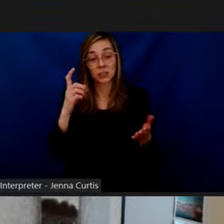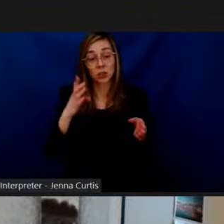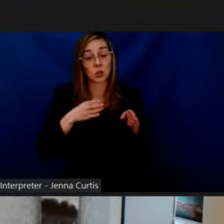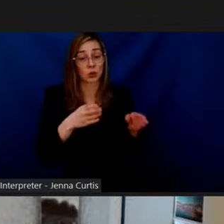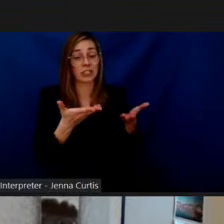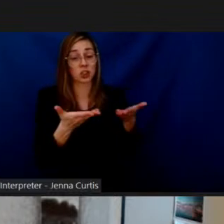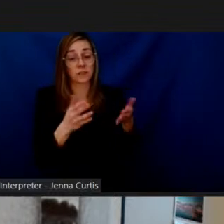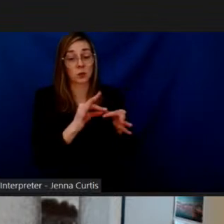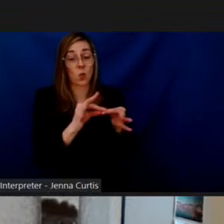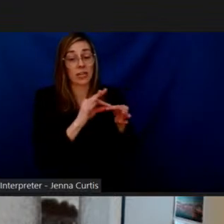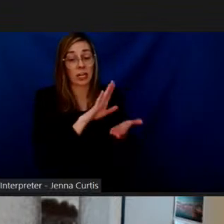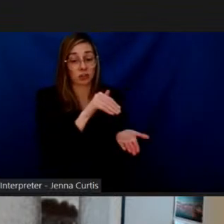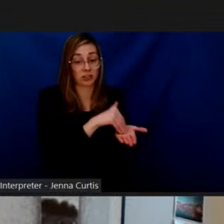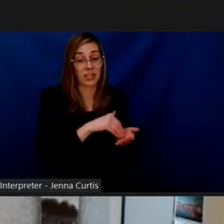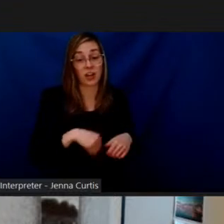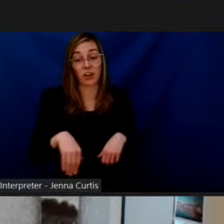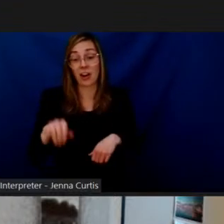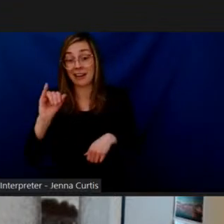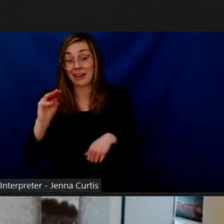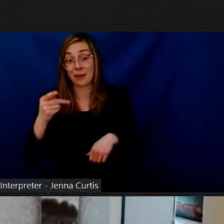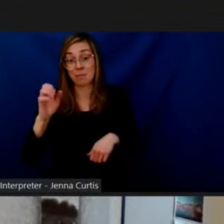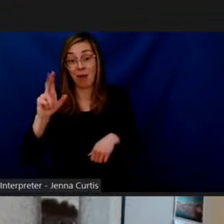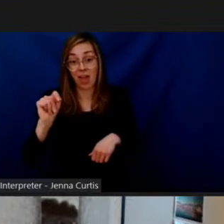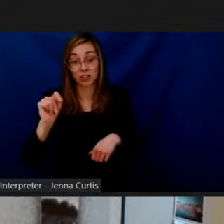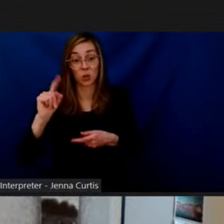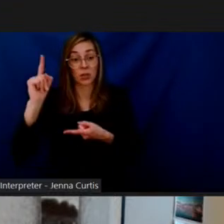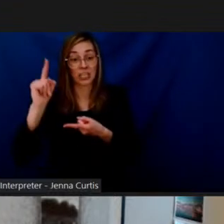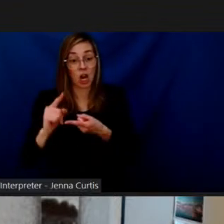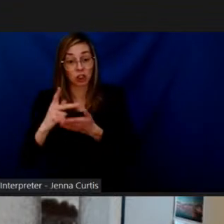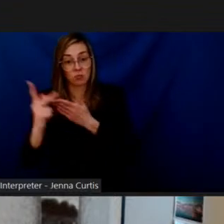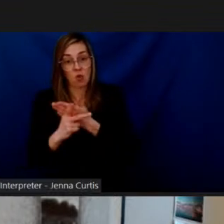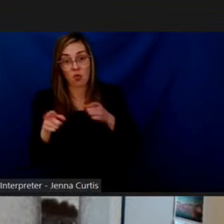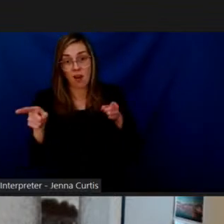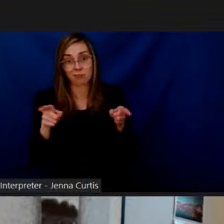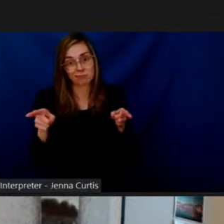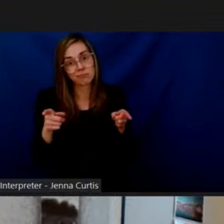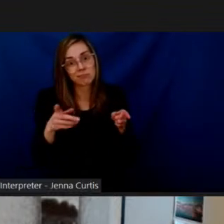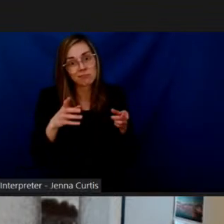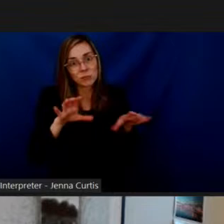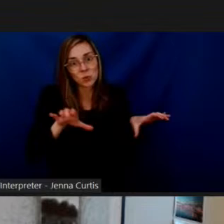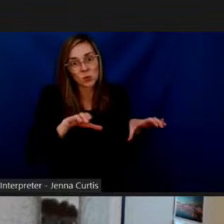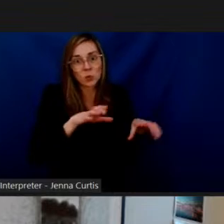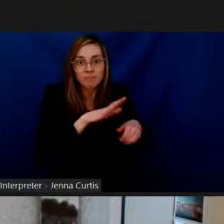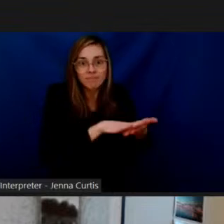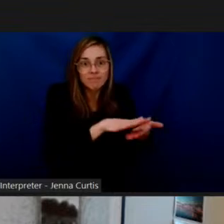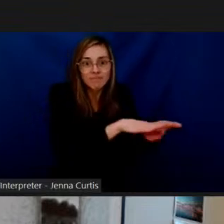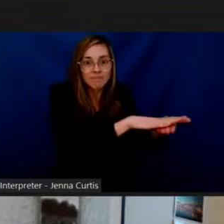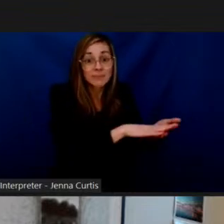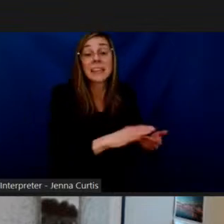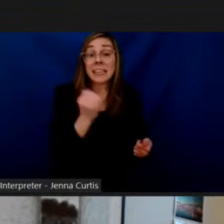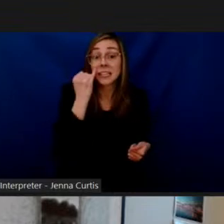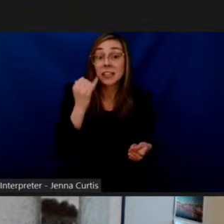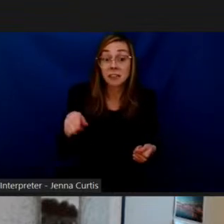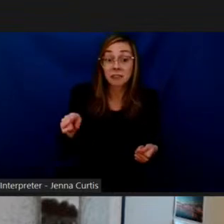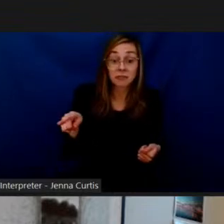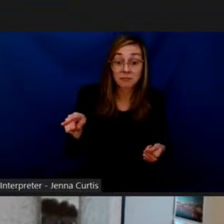program. There is one way you can help us if you want to help us get a complete count of the baseline,